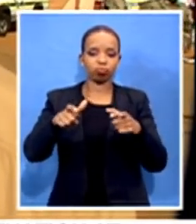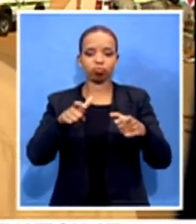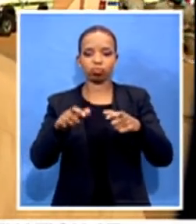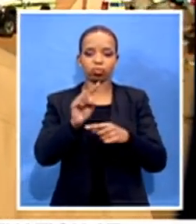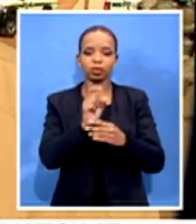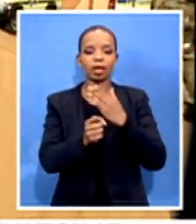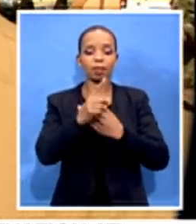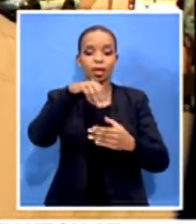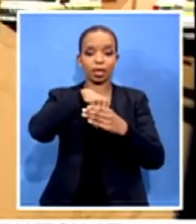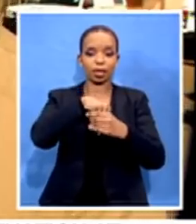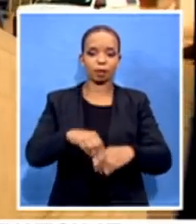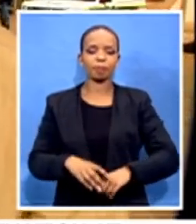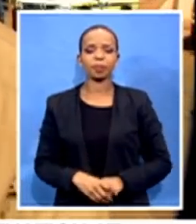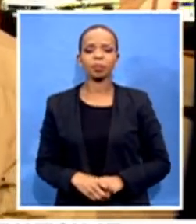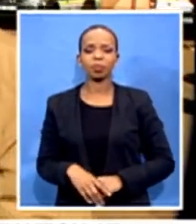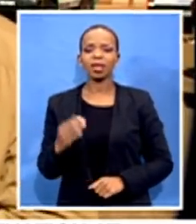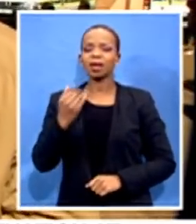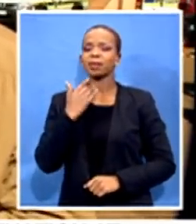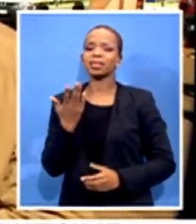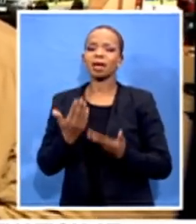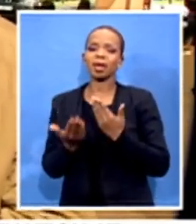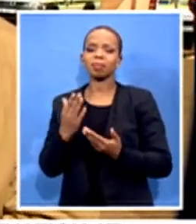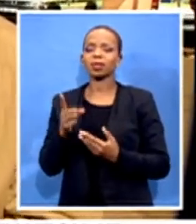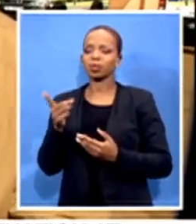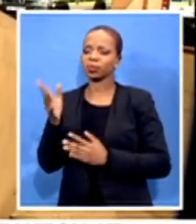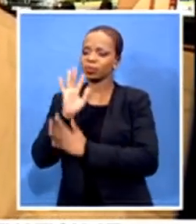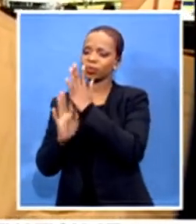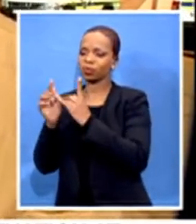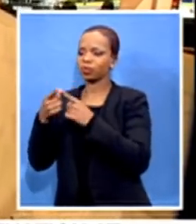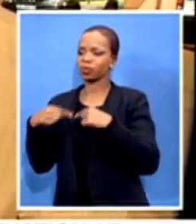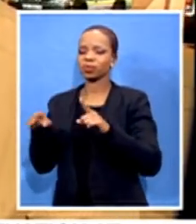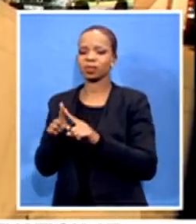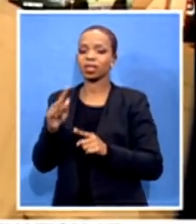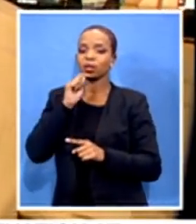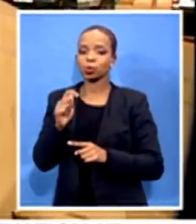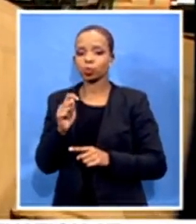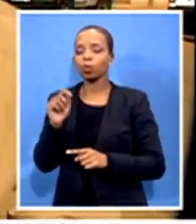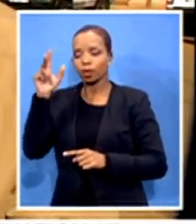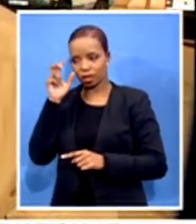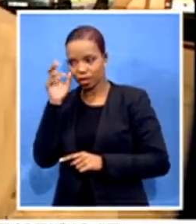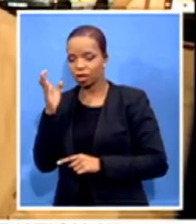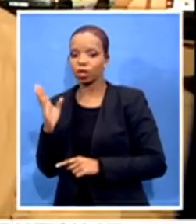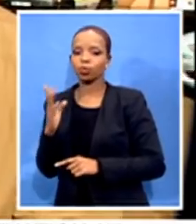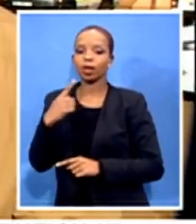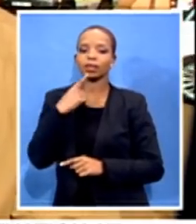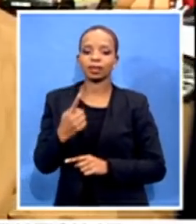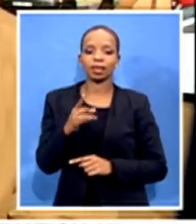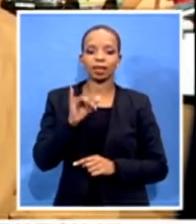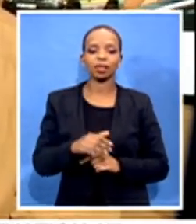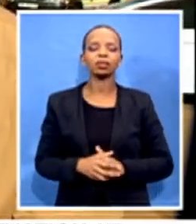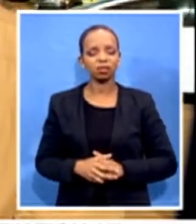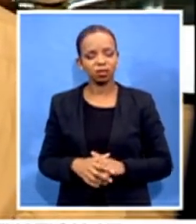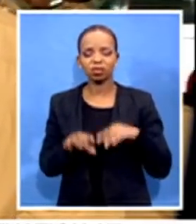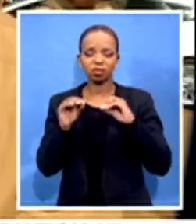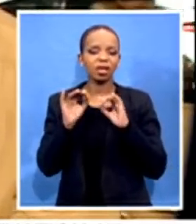inside. Just for the sake of our viewers, maybe you can give us a rundown. What exactly is the bone of contention here? We hear you saying that there were